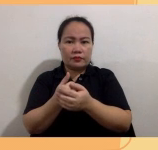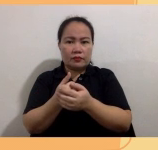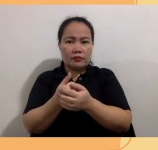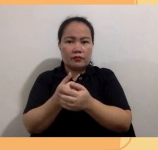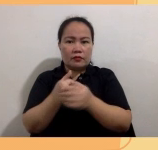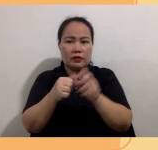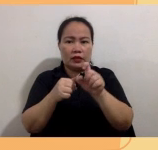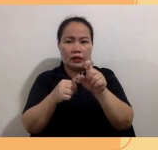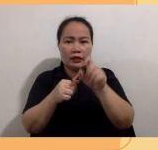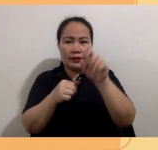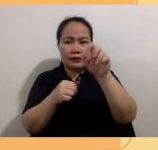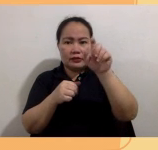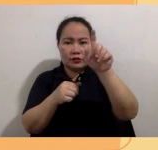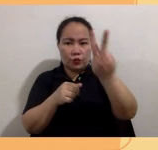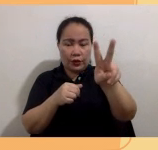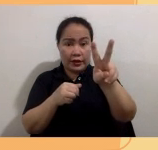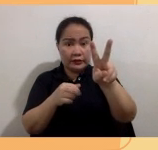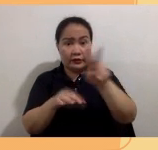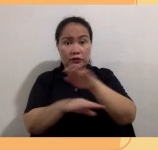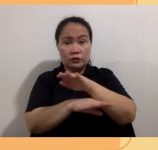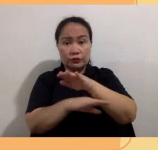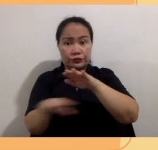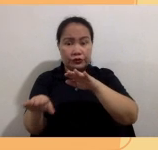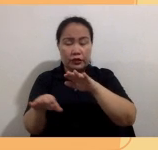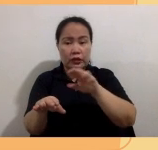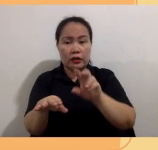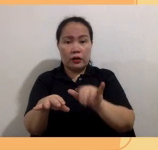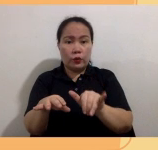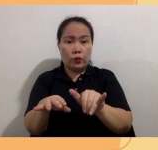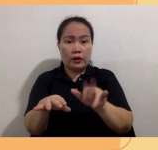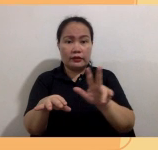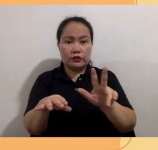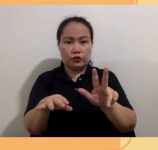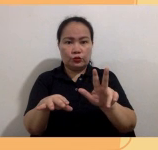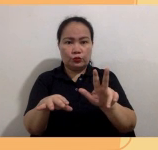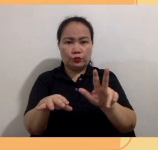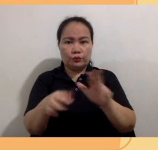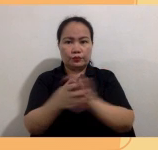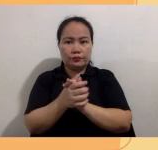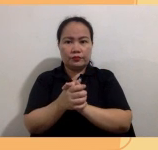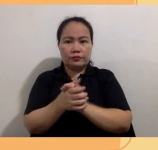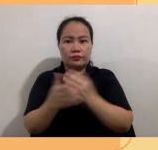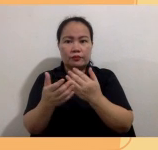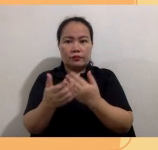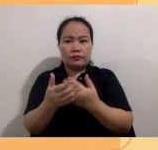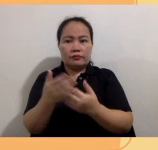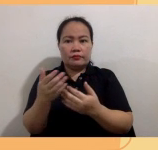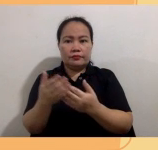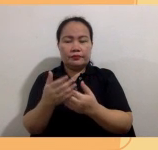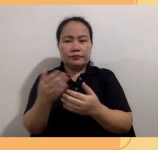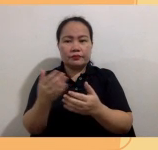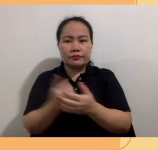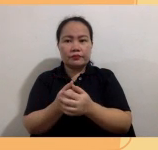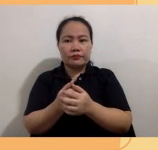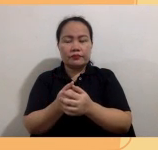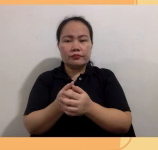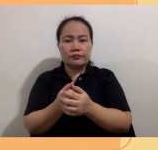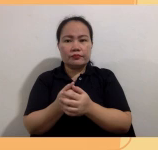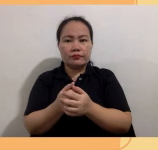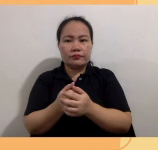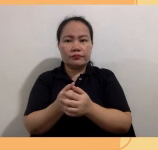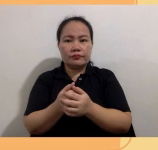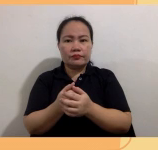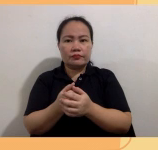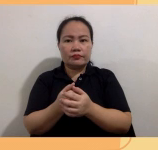denominator. So, anong natira dito? We have x squared and then y cubed. O simply, pwede nga, kagaya